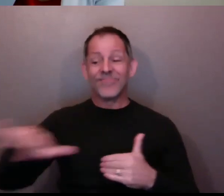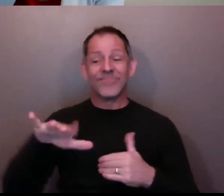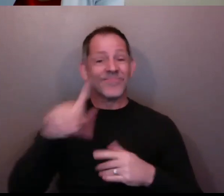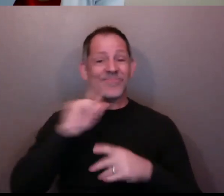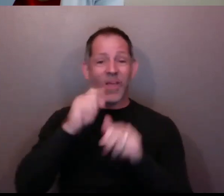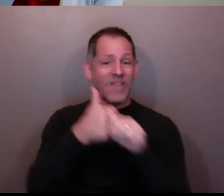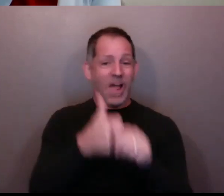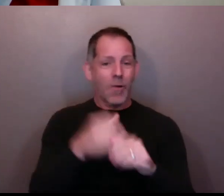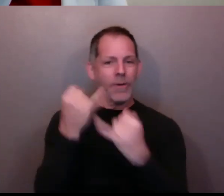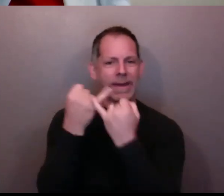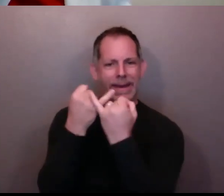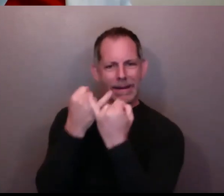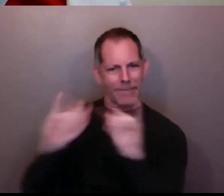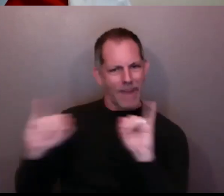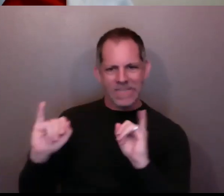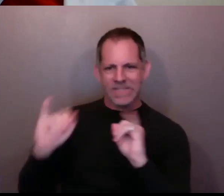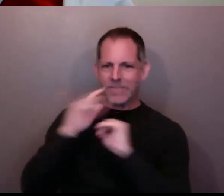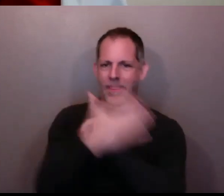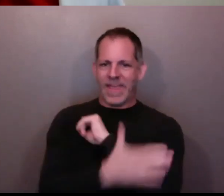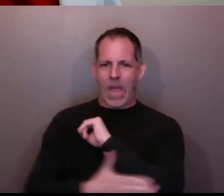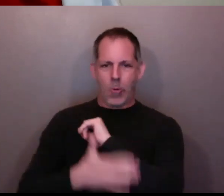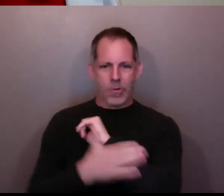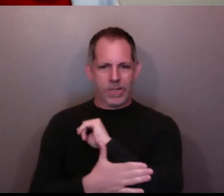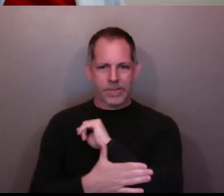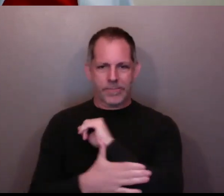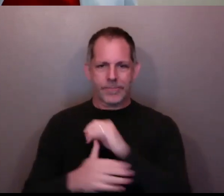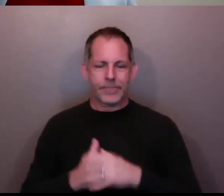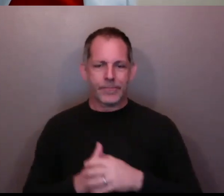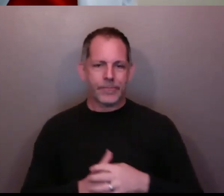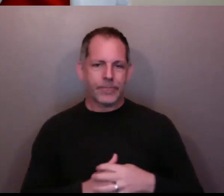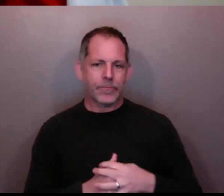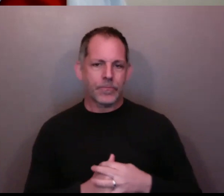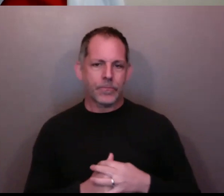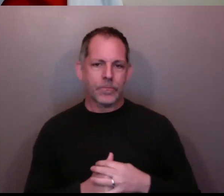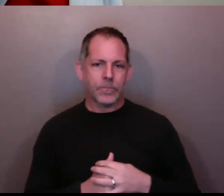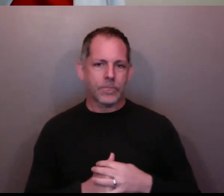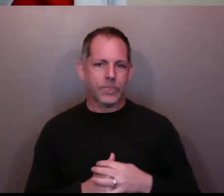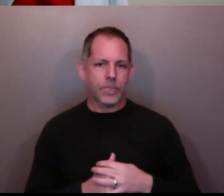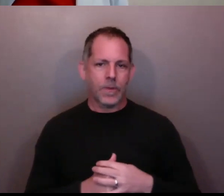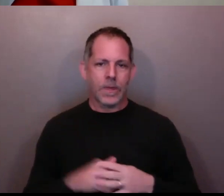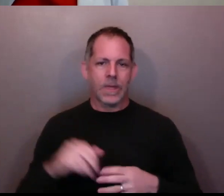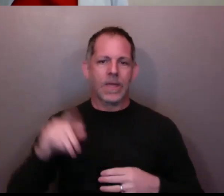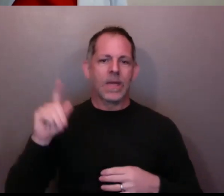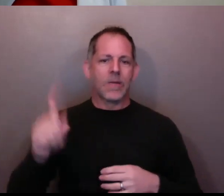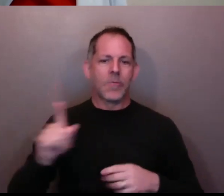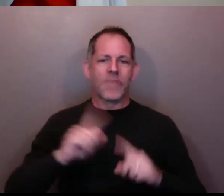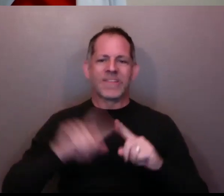to other aspects of public life. So we're in phase two